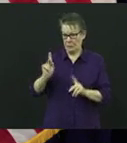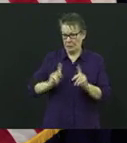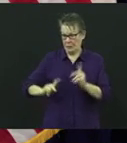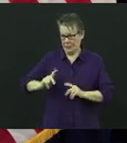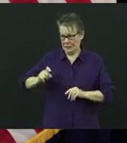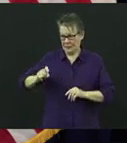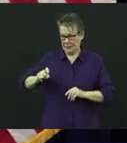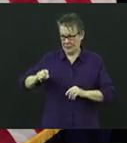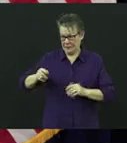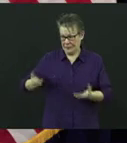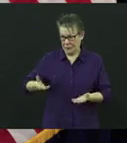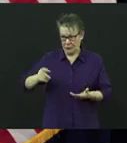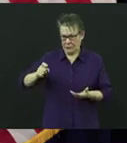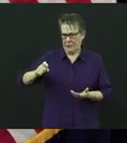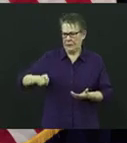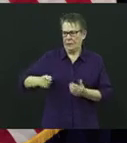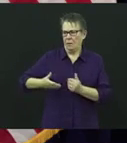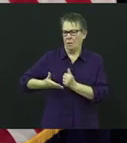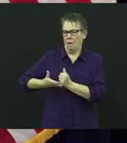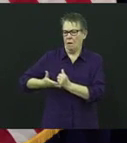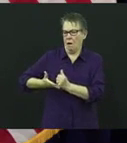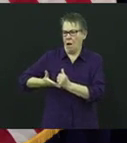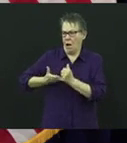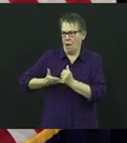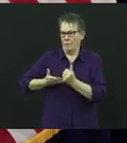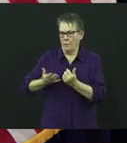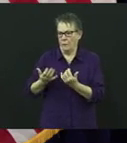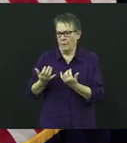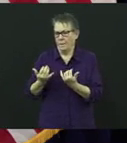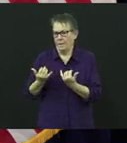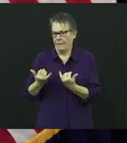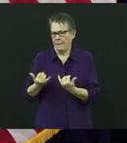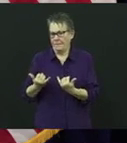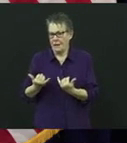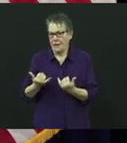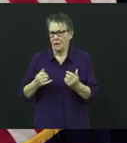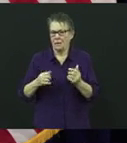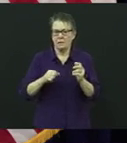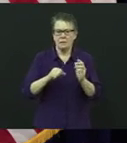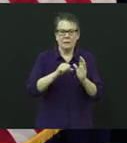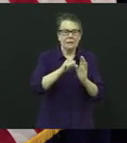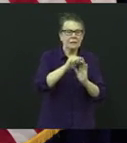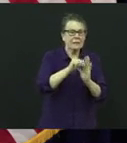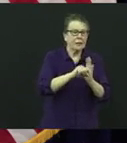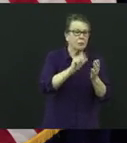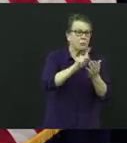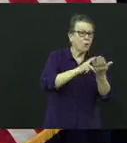that the vital state programs that will help us emerge on the other end of this will not